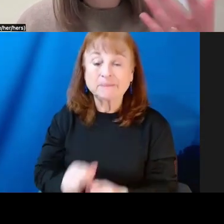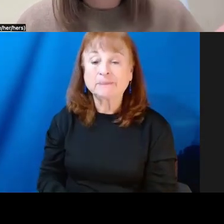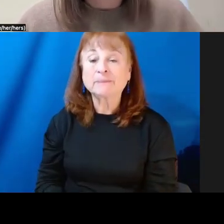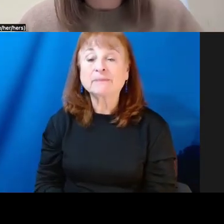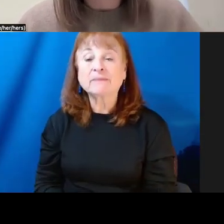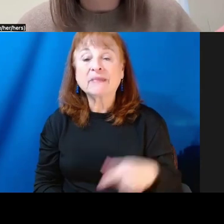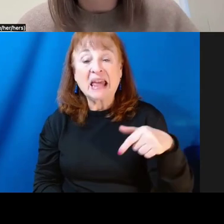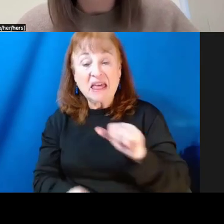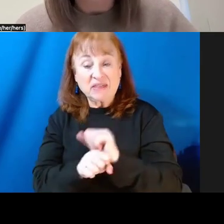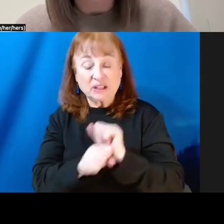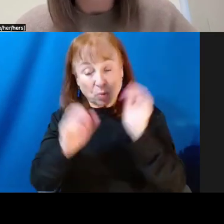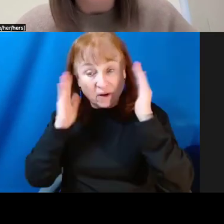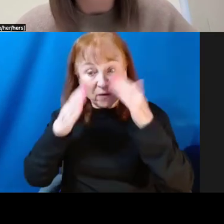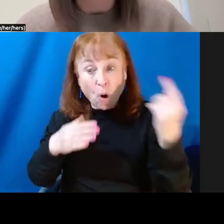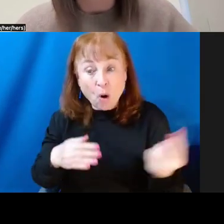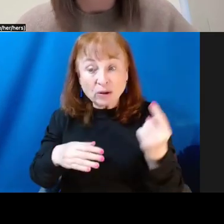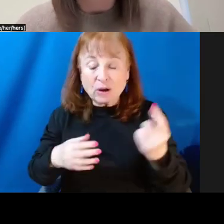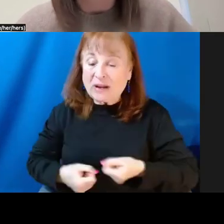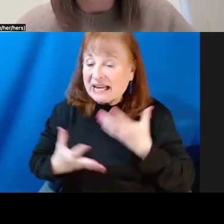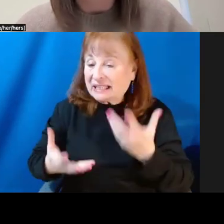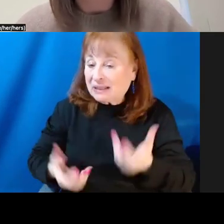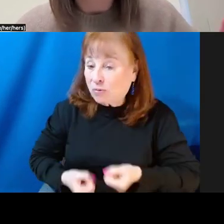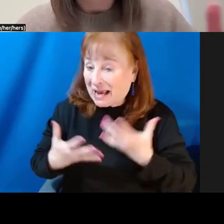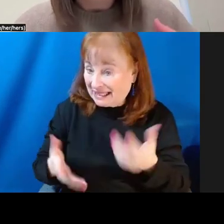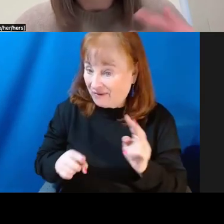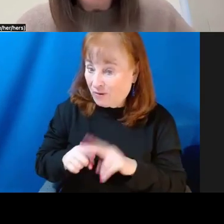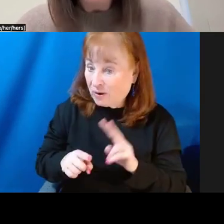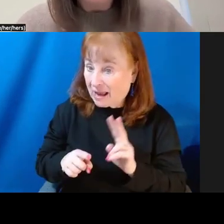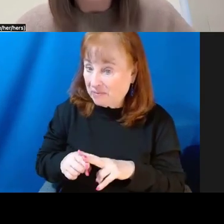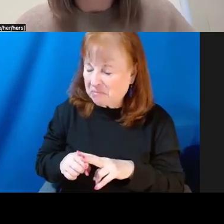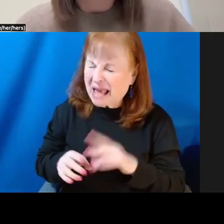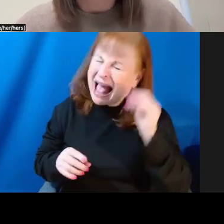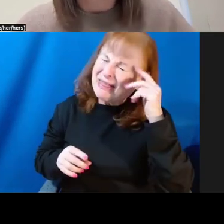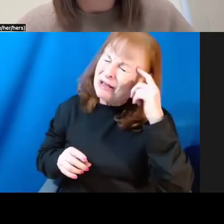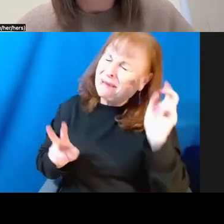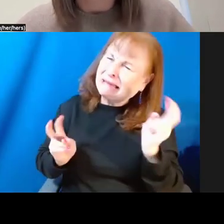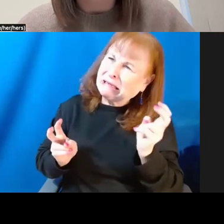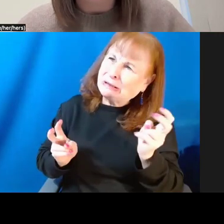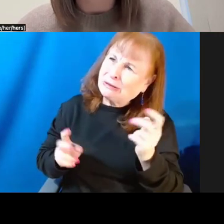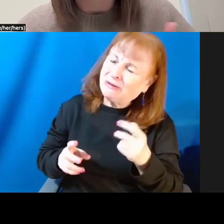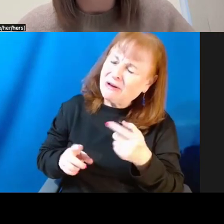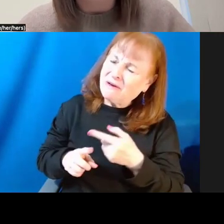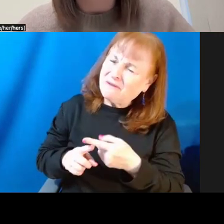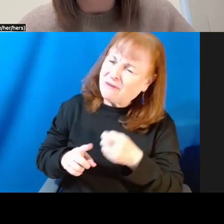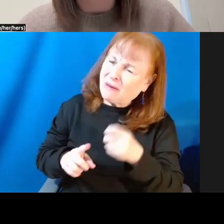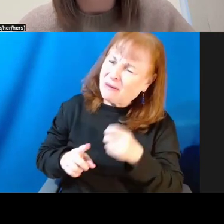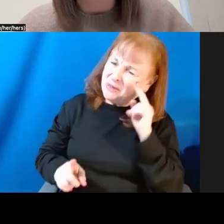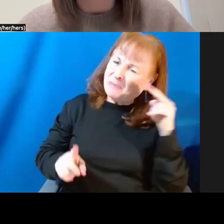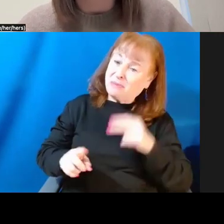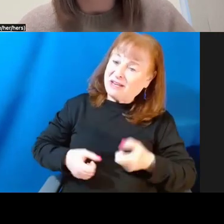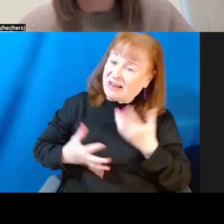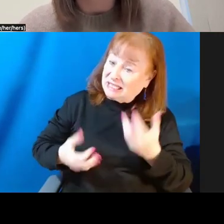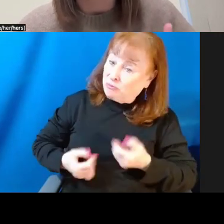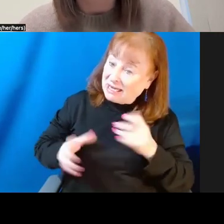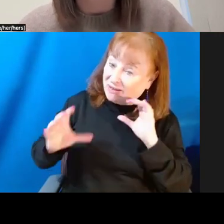This work focused only on expressive vocabulary. I thought about this issue from an expressive communication perspective. So,